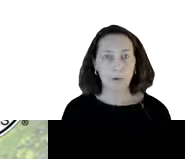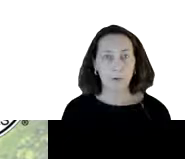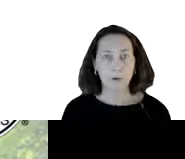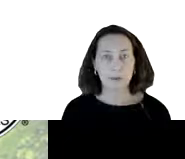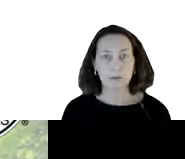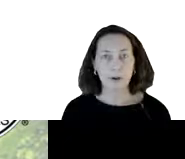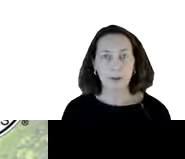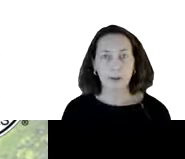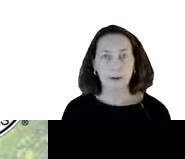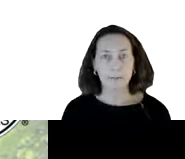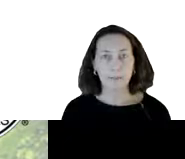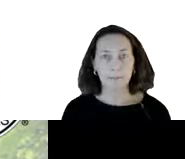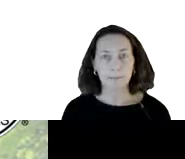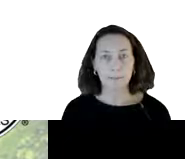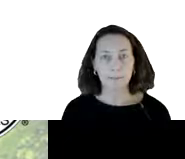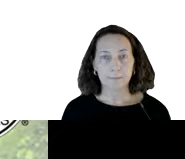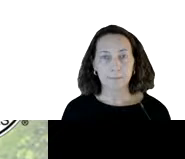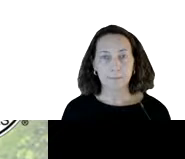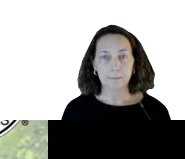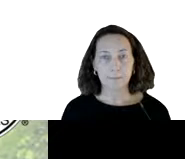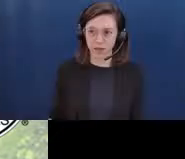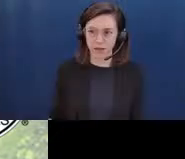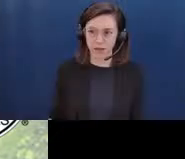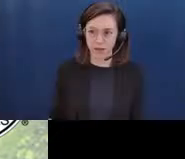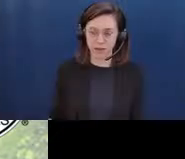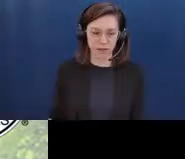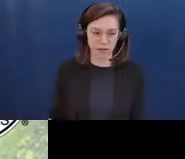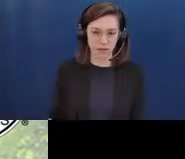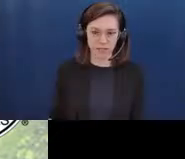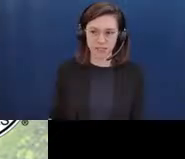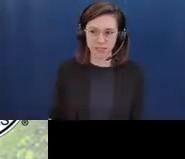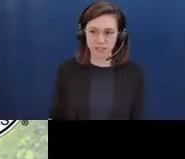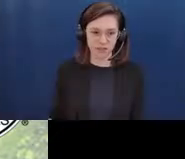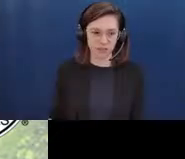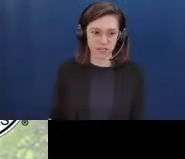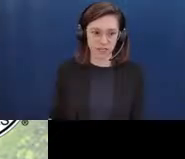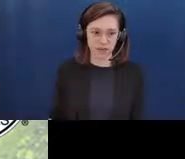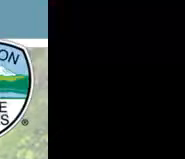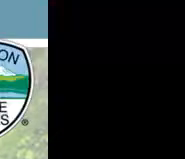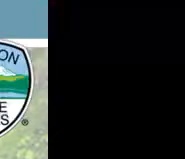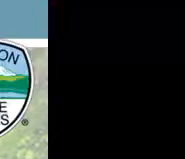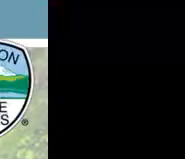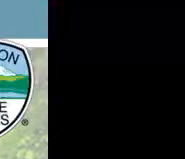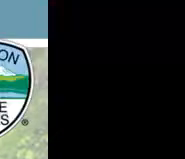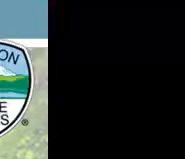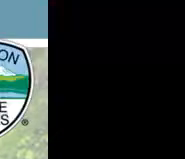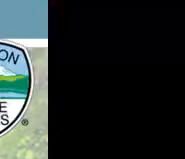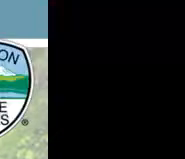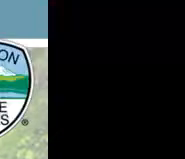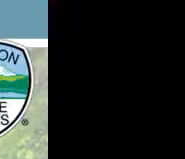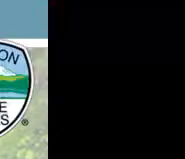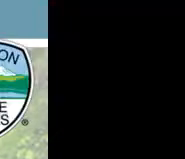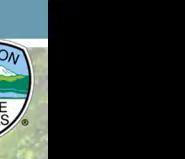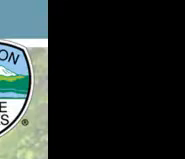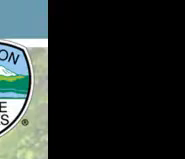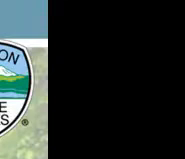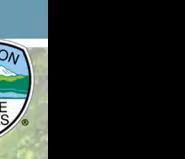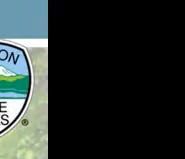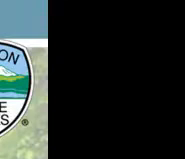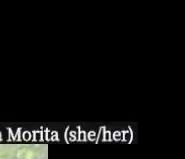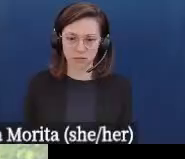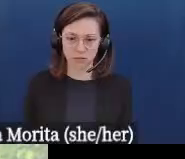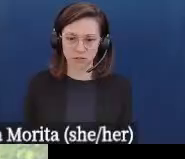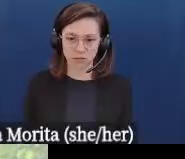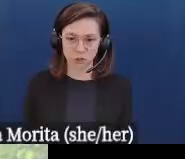are both on spotlight. Okay. I see Daniel now. And I just see